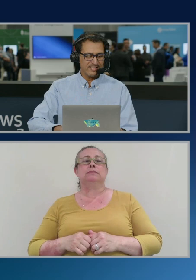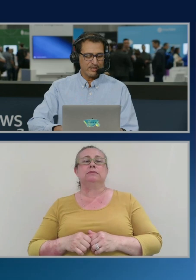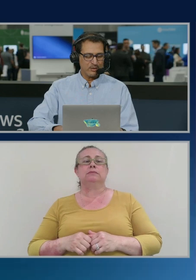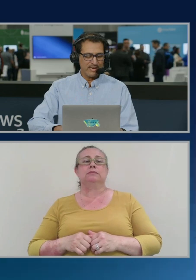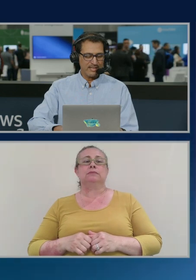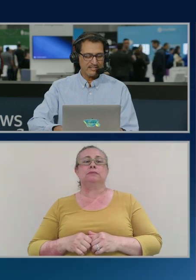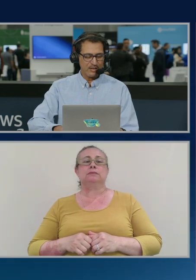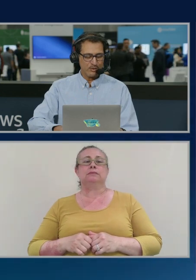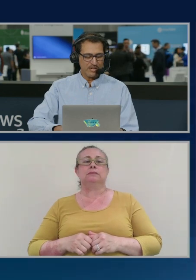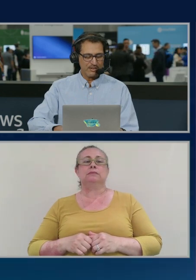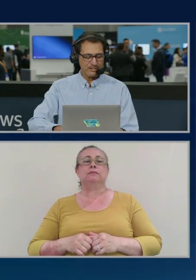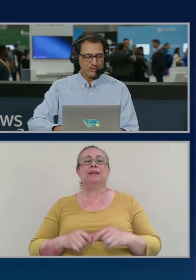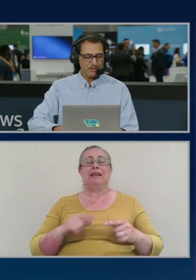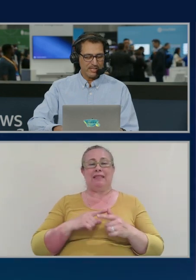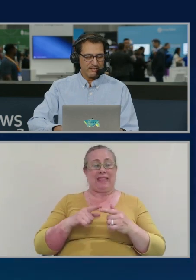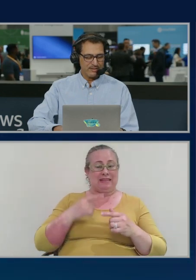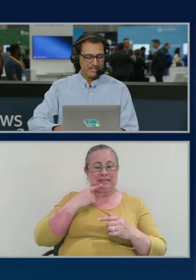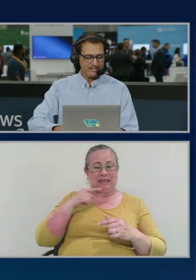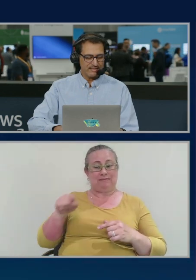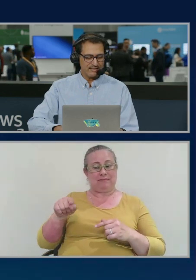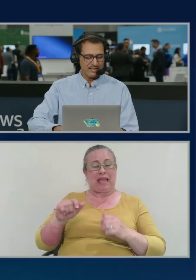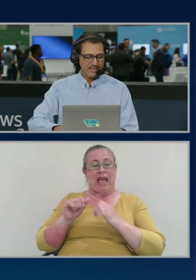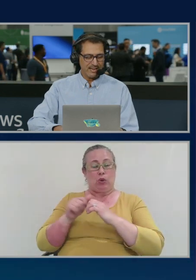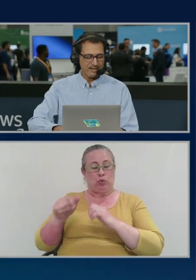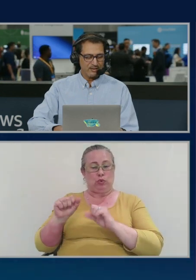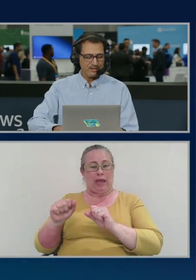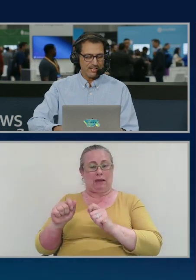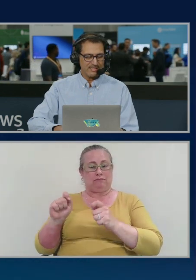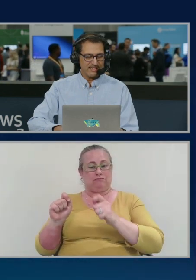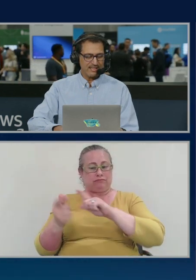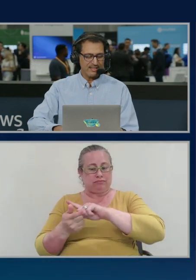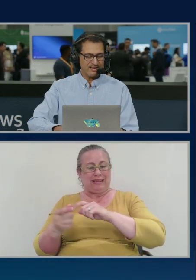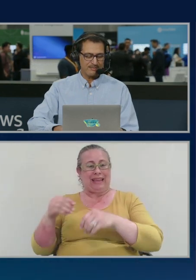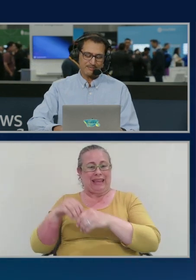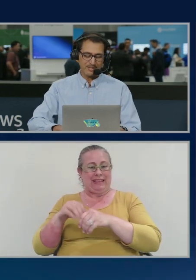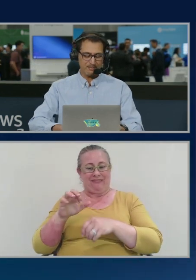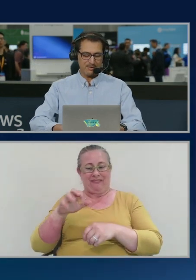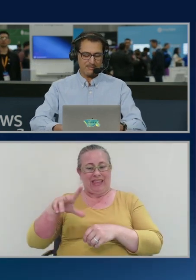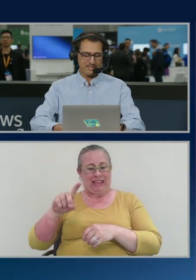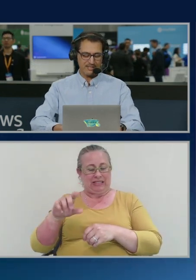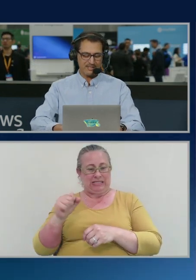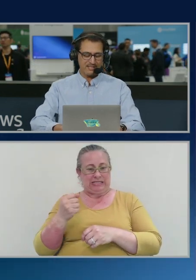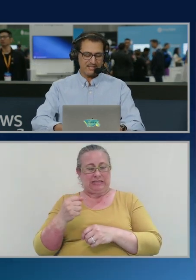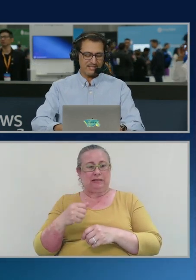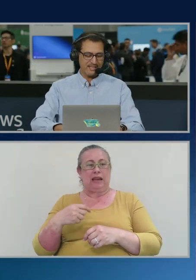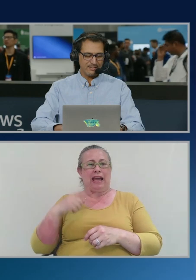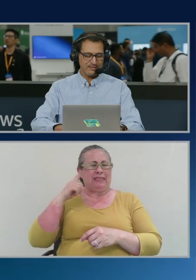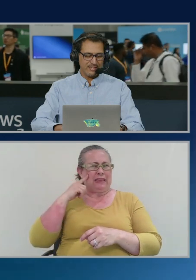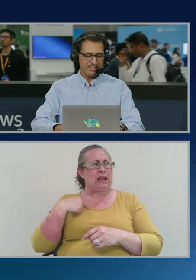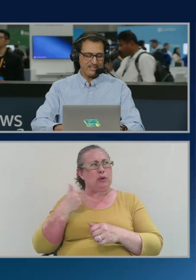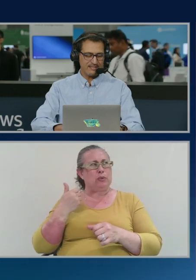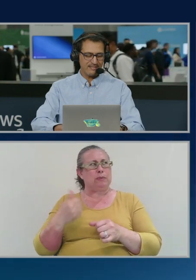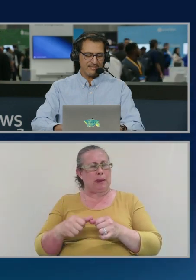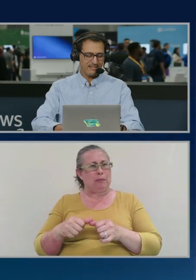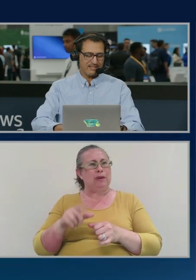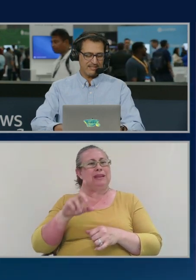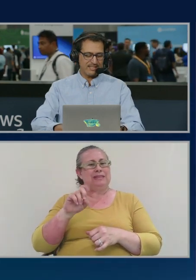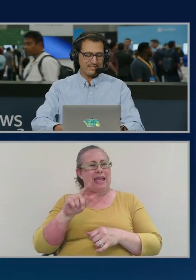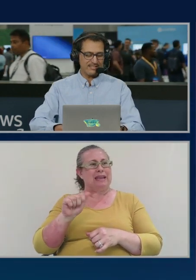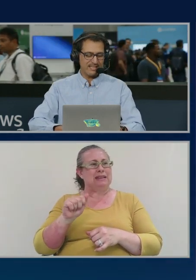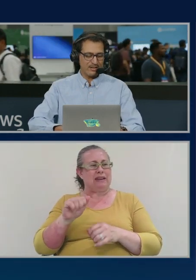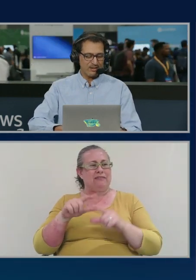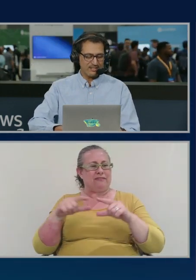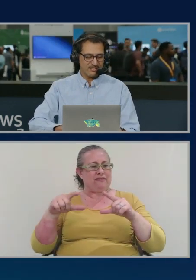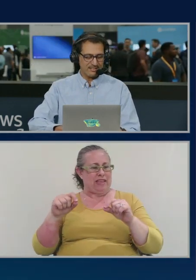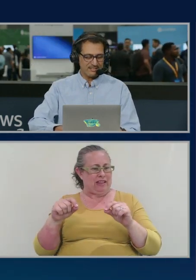Then it's saying, here is how you can transform your data fields. And, I think I remember the data field